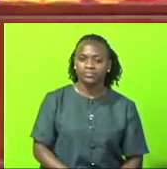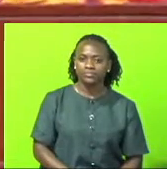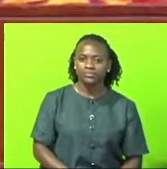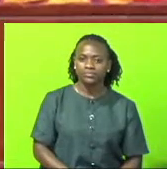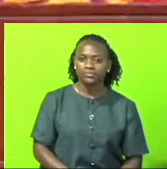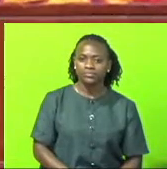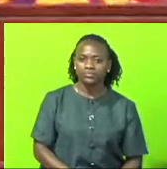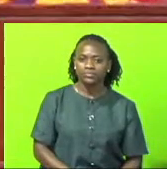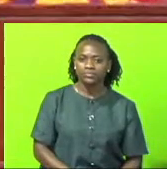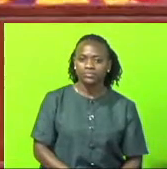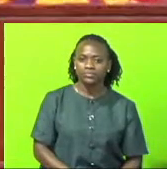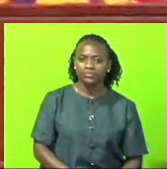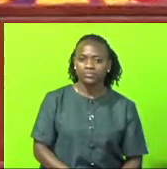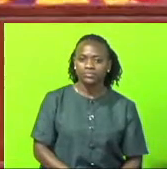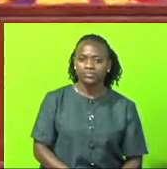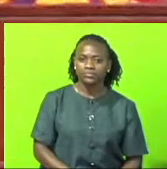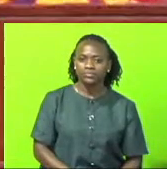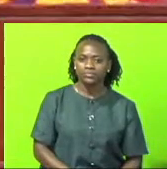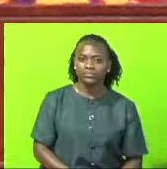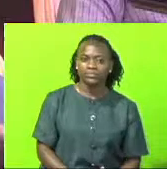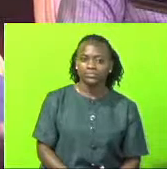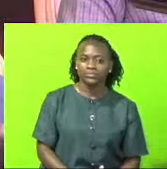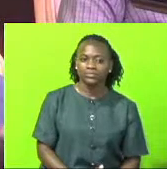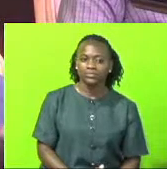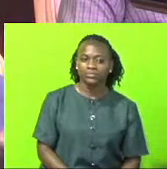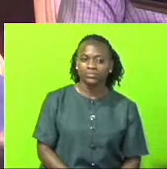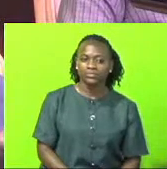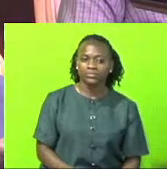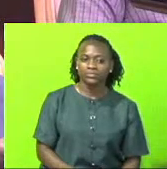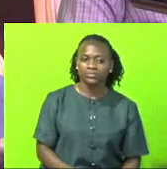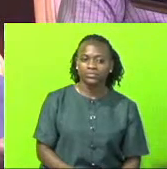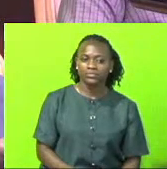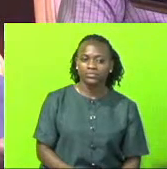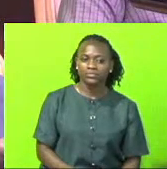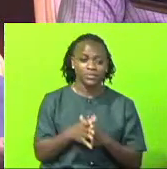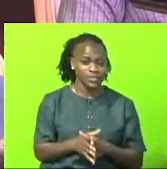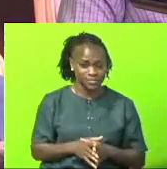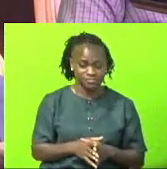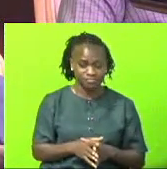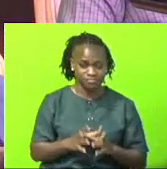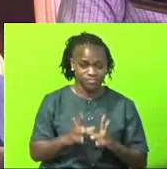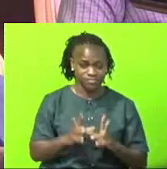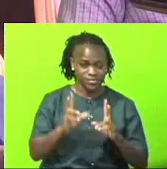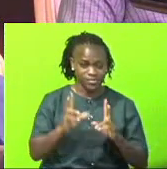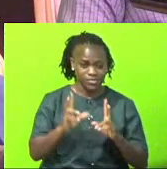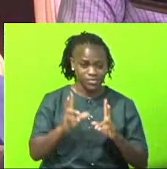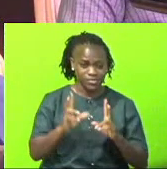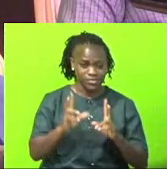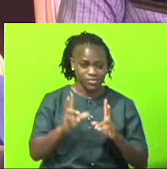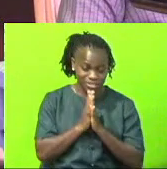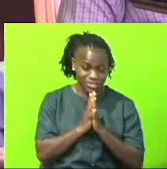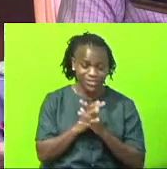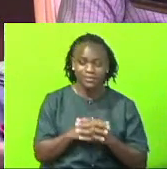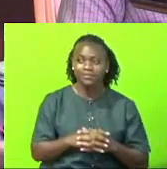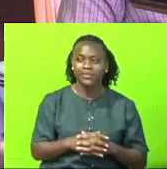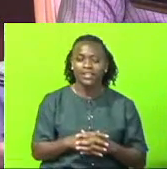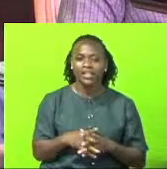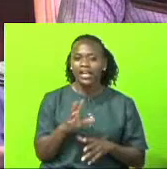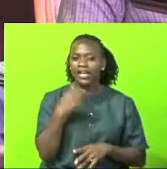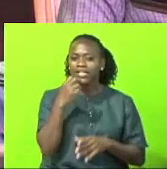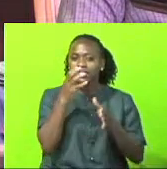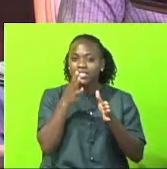Mr. Speaker, this is very interesting. And Mr. Speaker, you